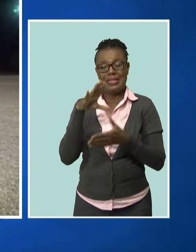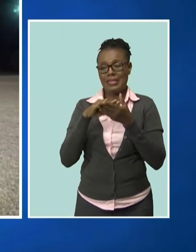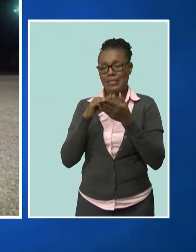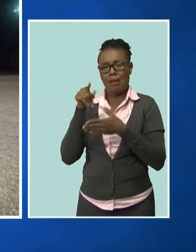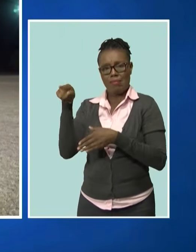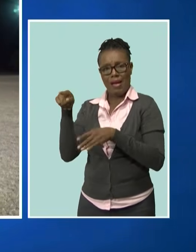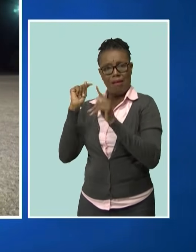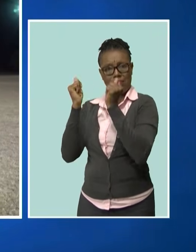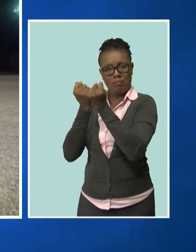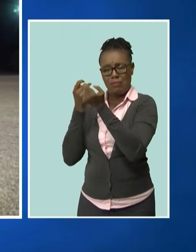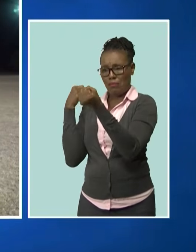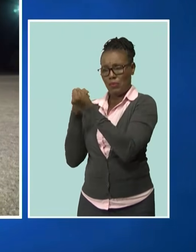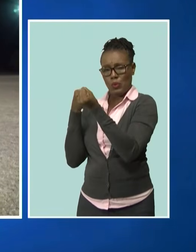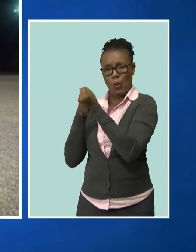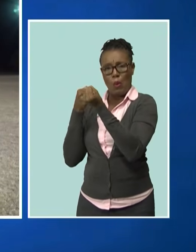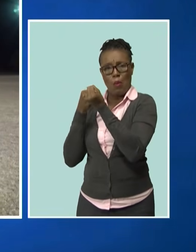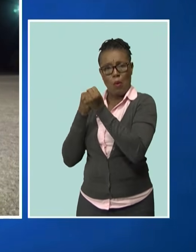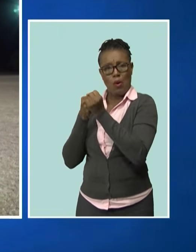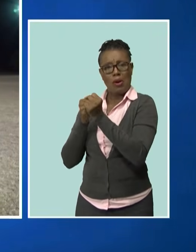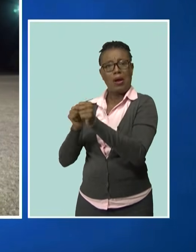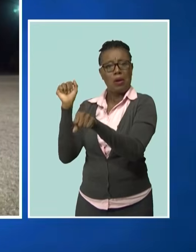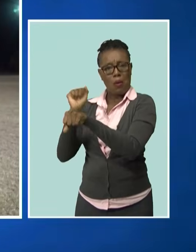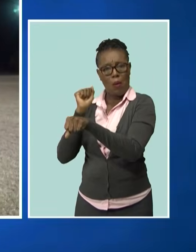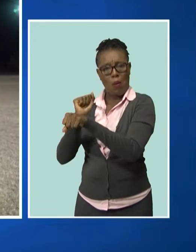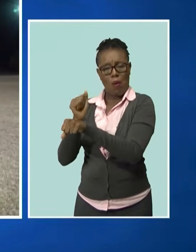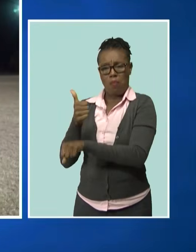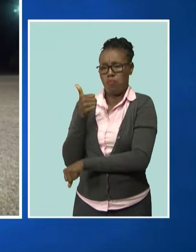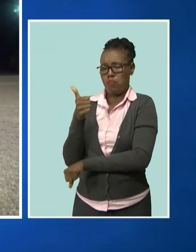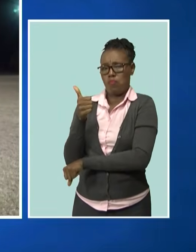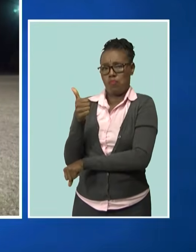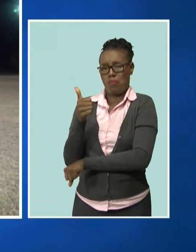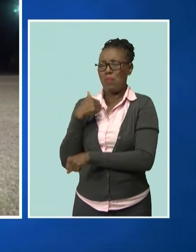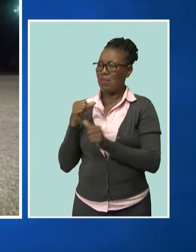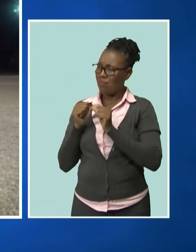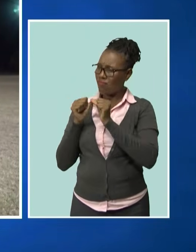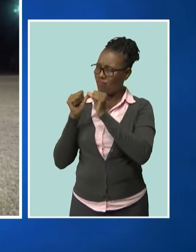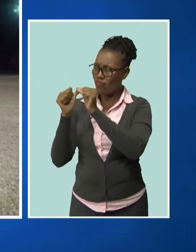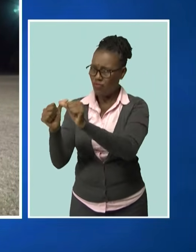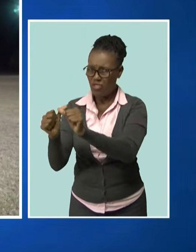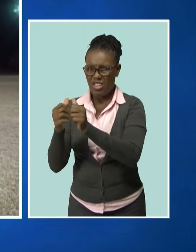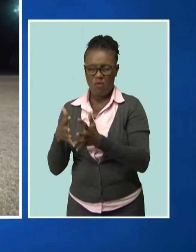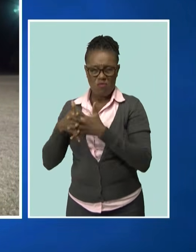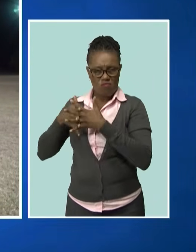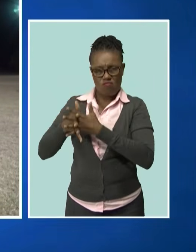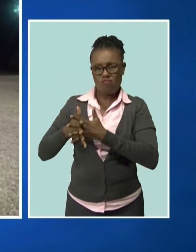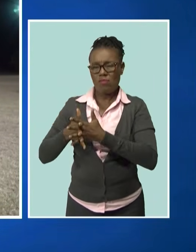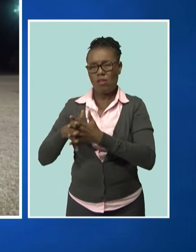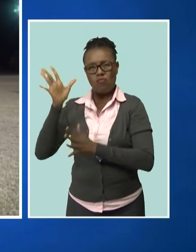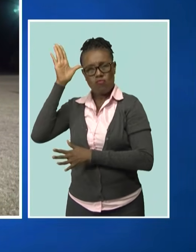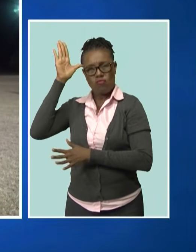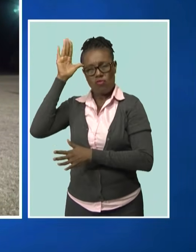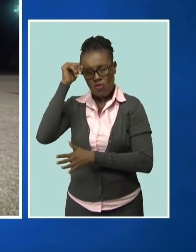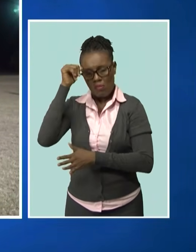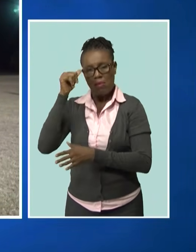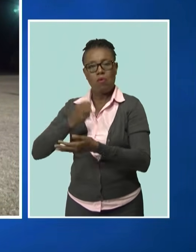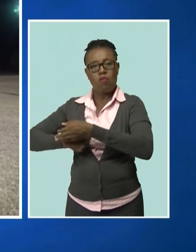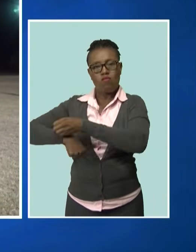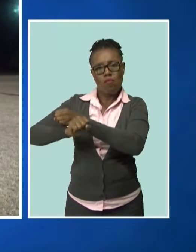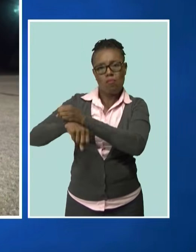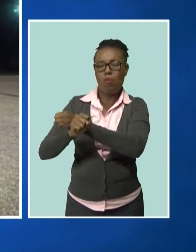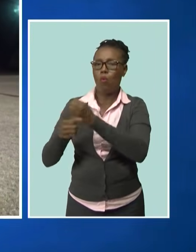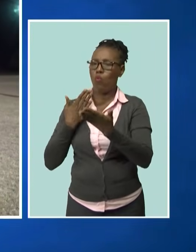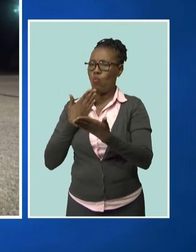get really far if we dig in and play good football. The team is a community side. It